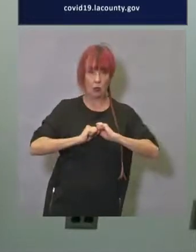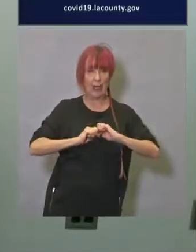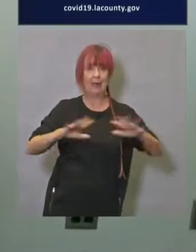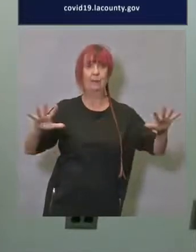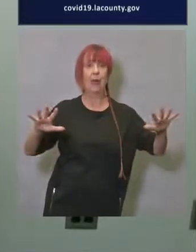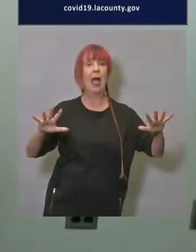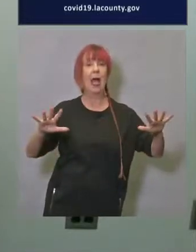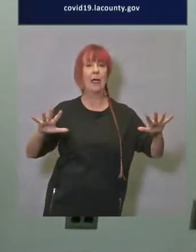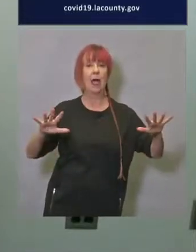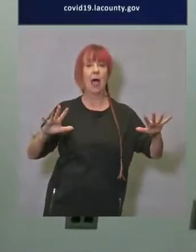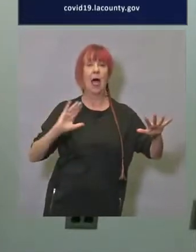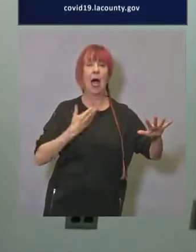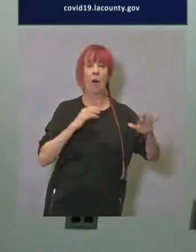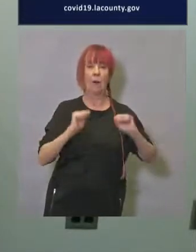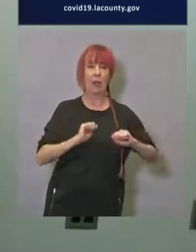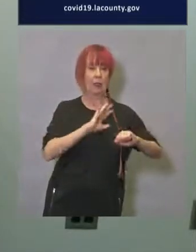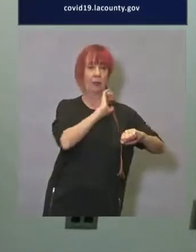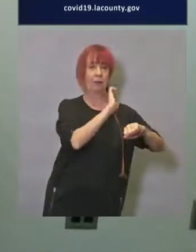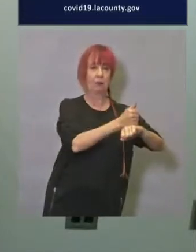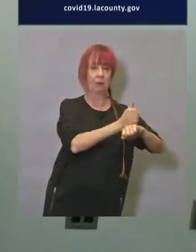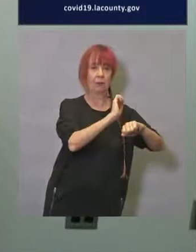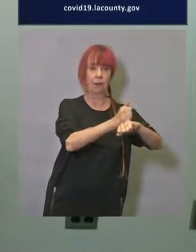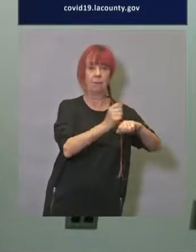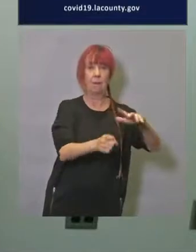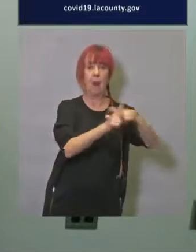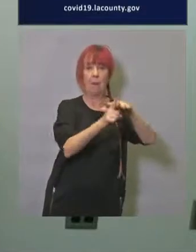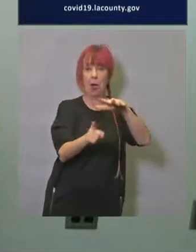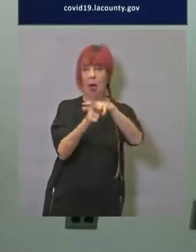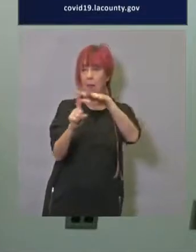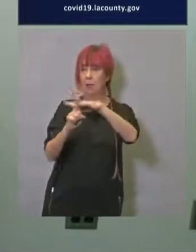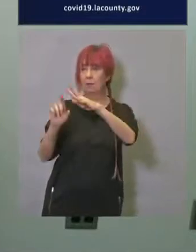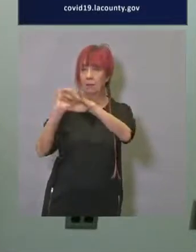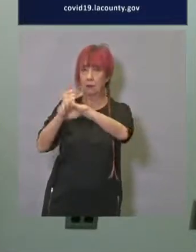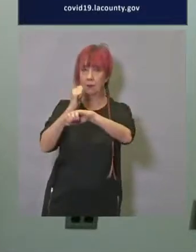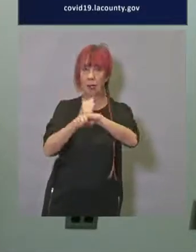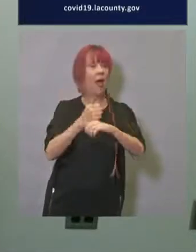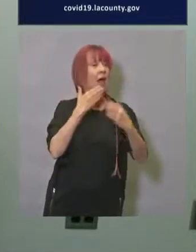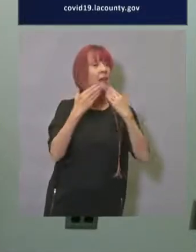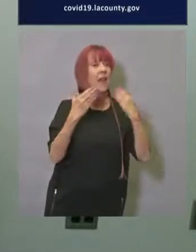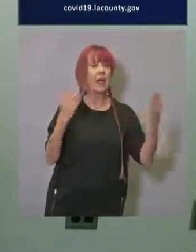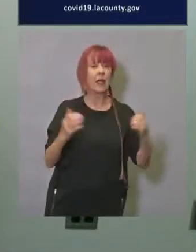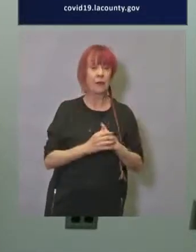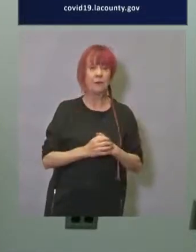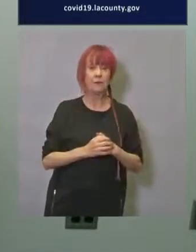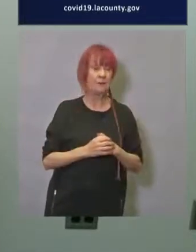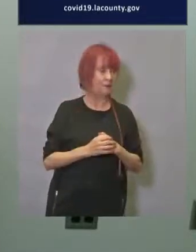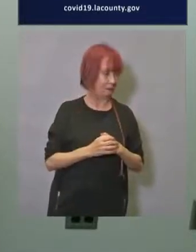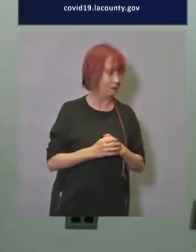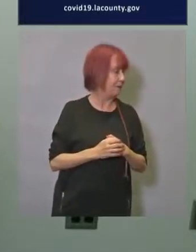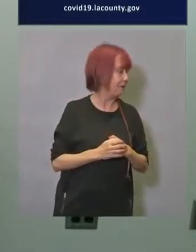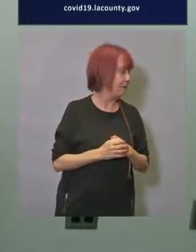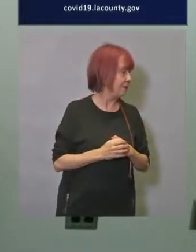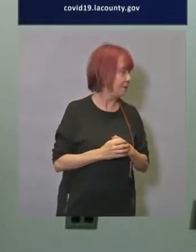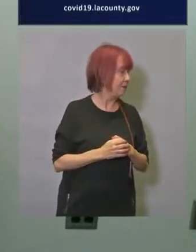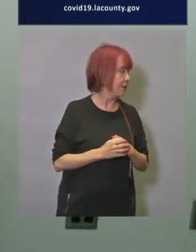ability to pop up in many more places. But thank you, everyone. I'm going to turn it back to Supervisor Solis.